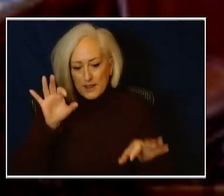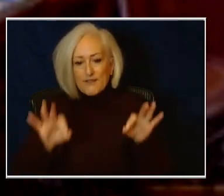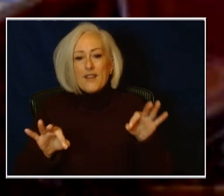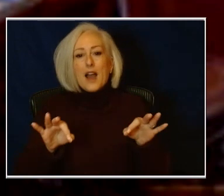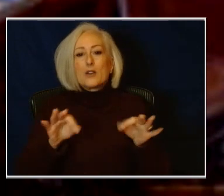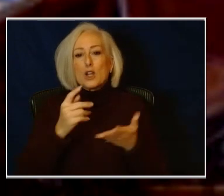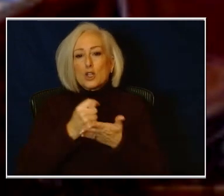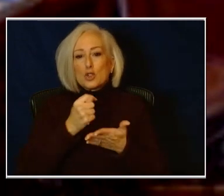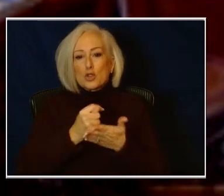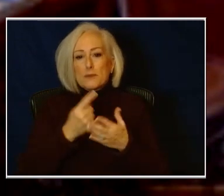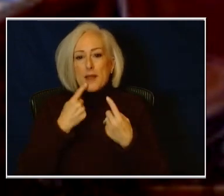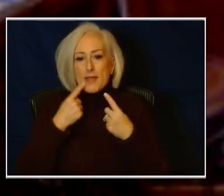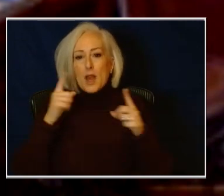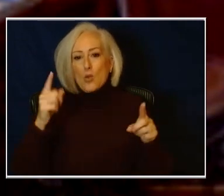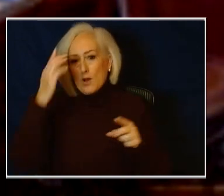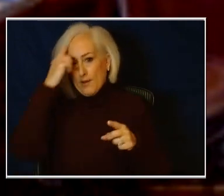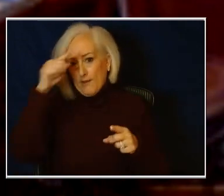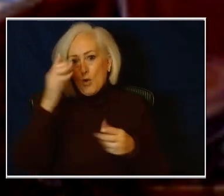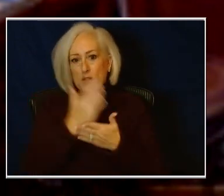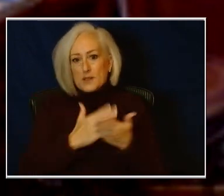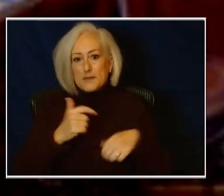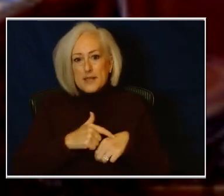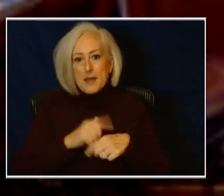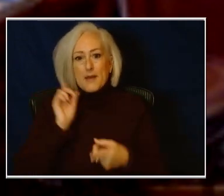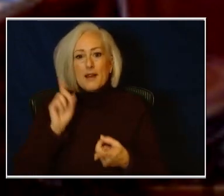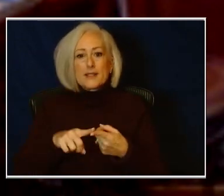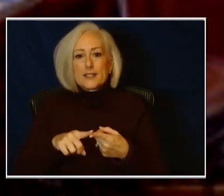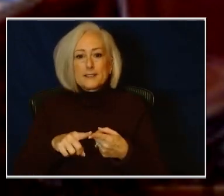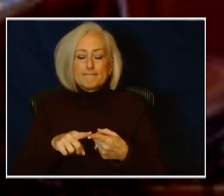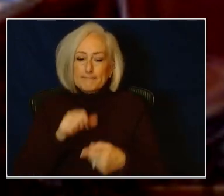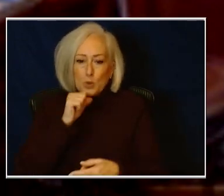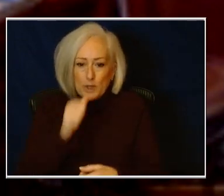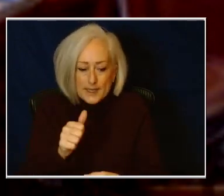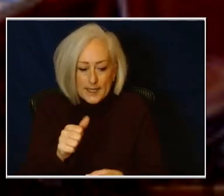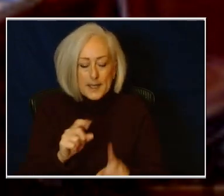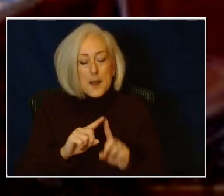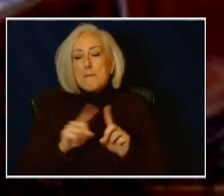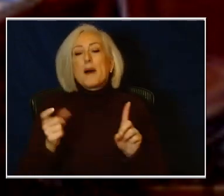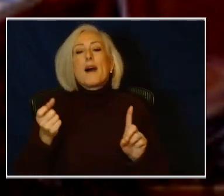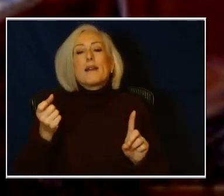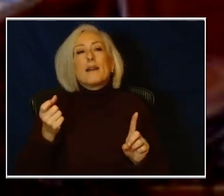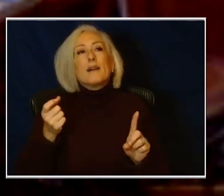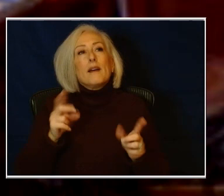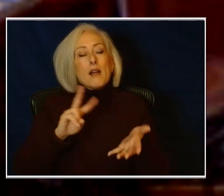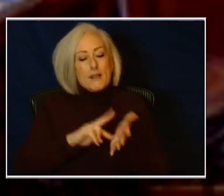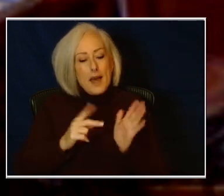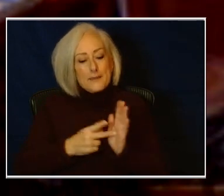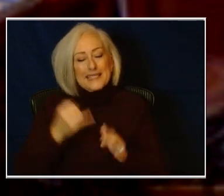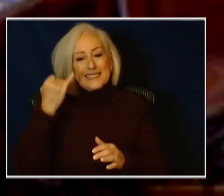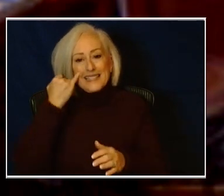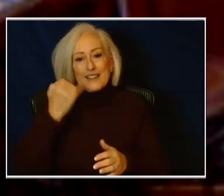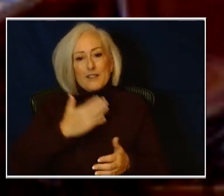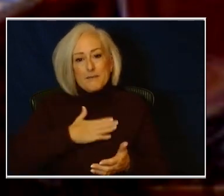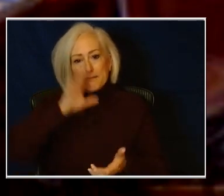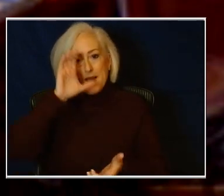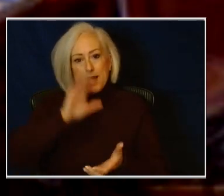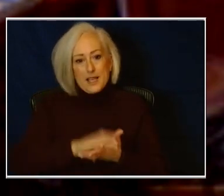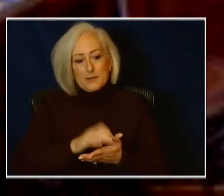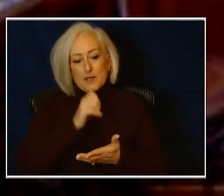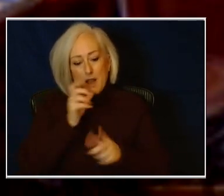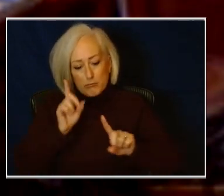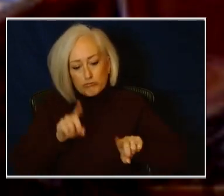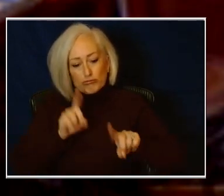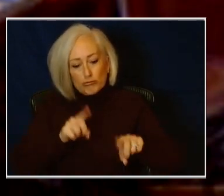worked for a while, until finally we didn't. But if he had not been at a cancer center,